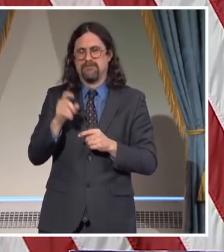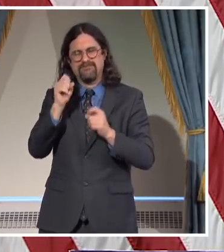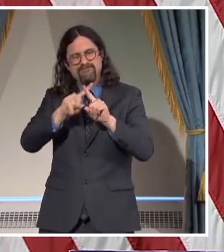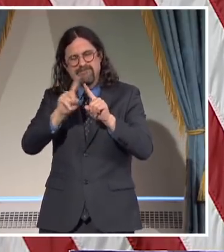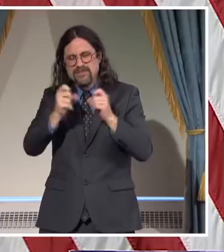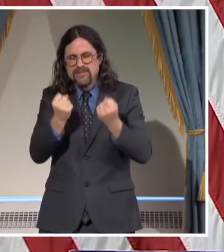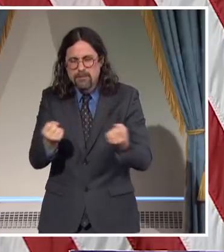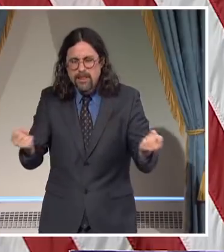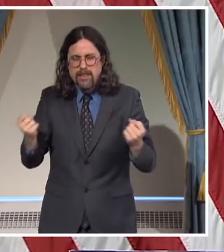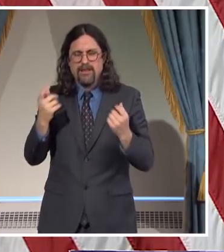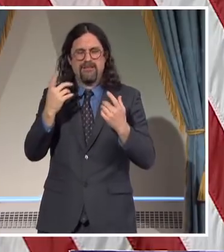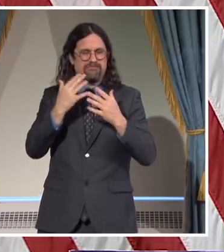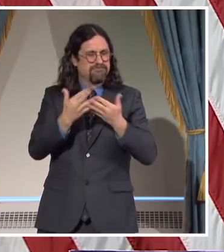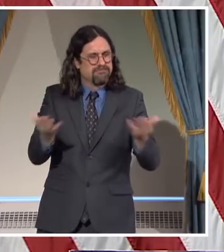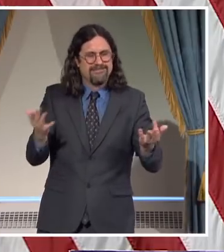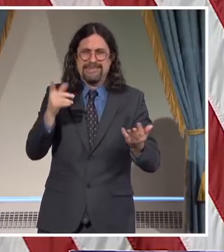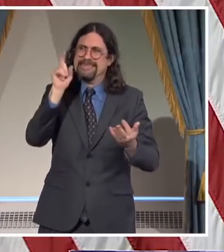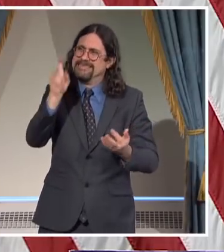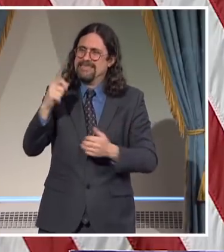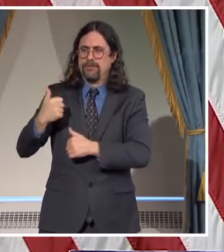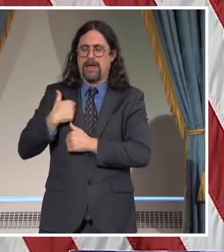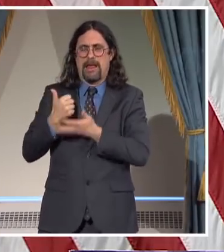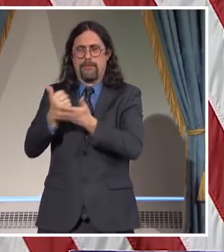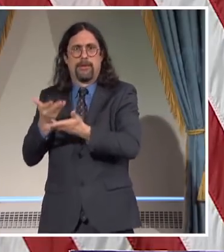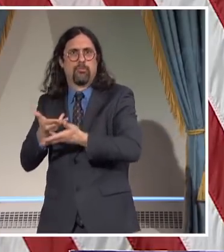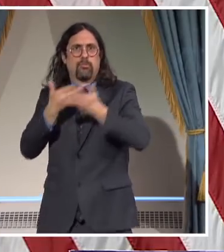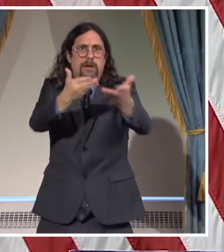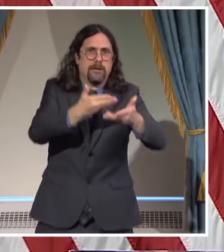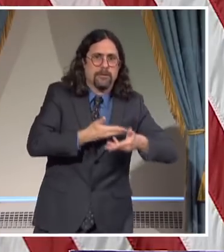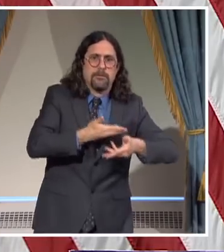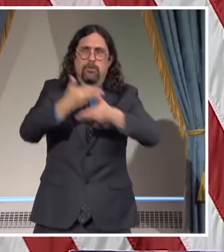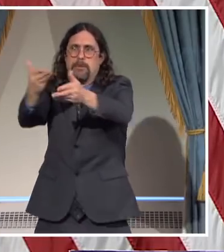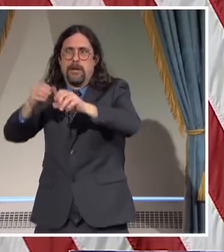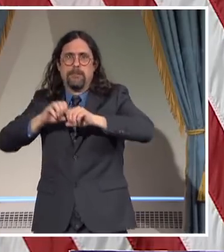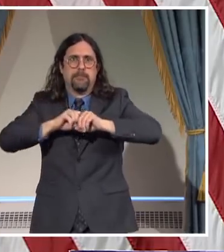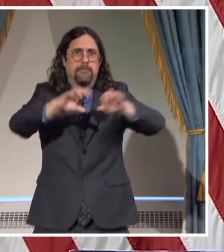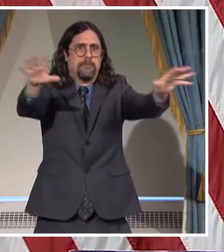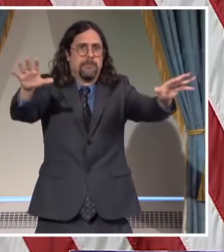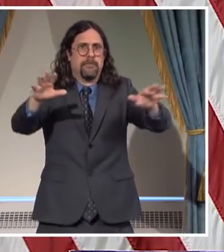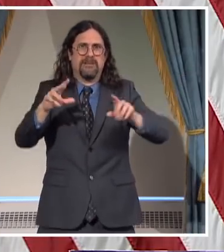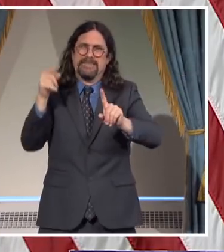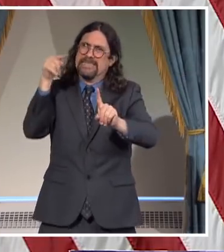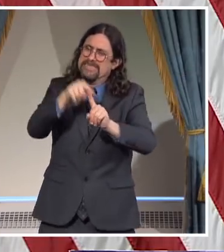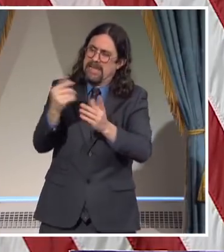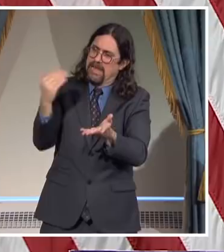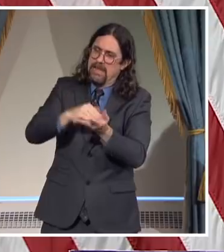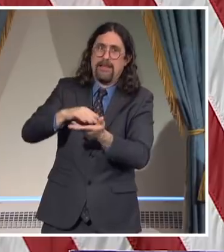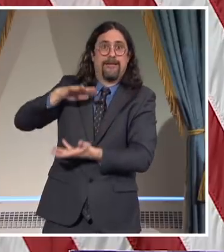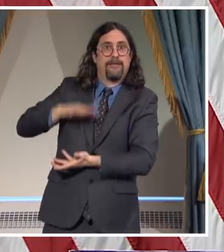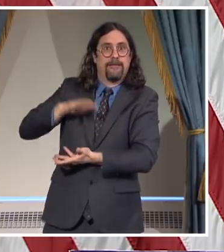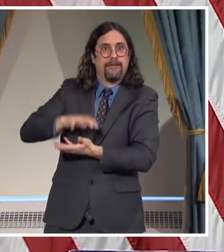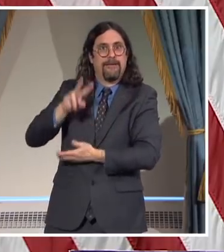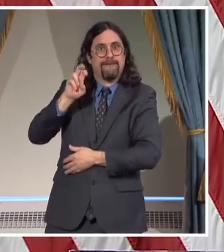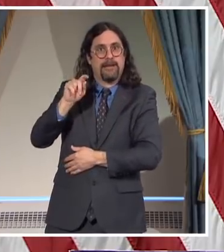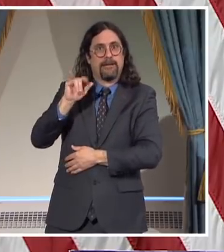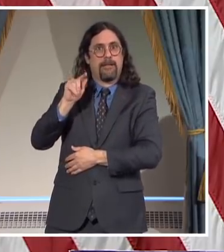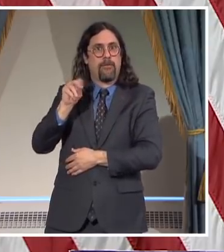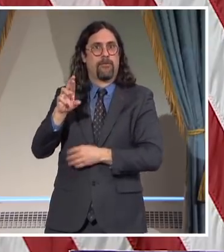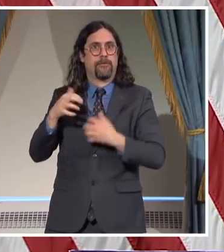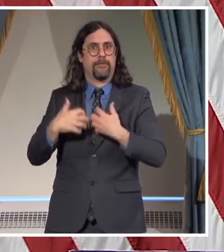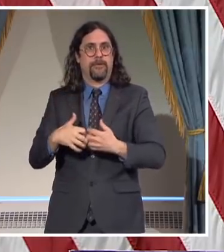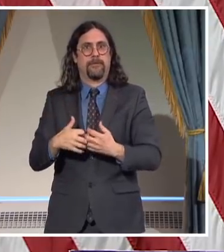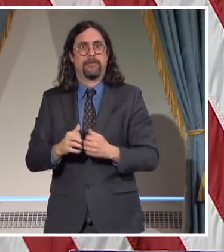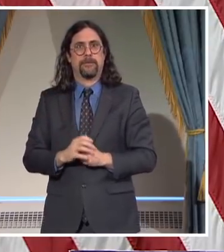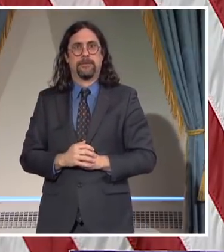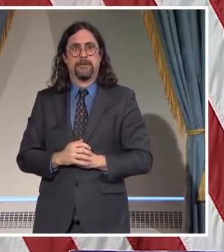their extraordinary medical personnel on a much higher level, and bringing medical personnel, civilian medical personnel from all